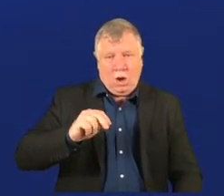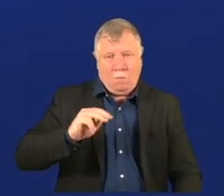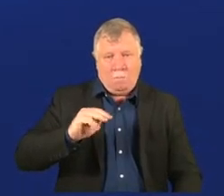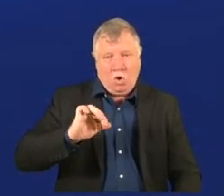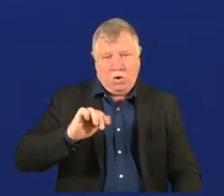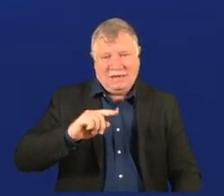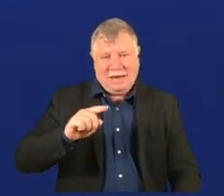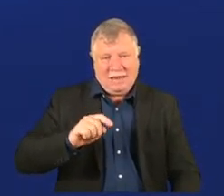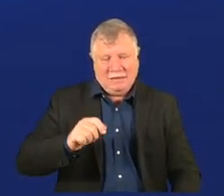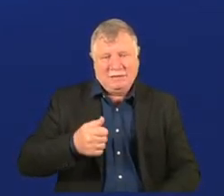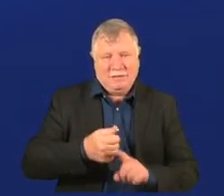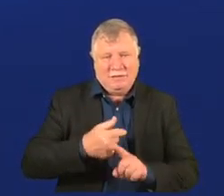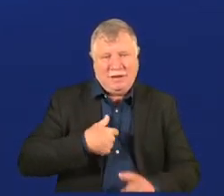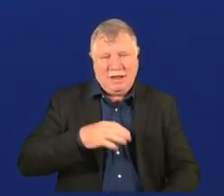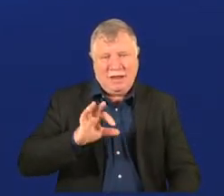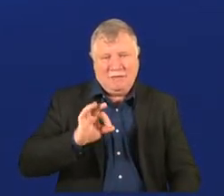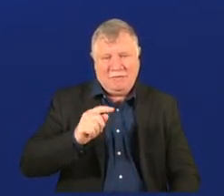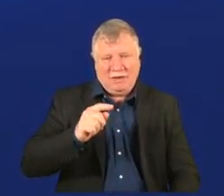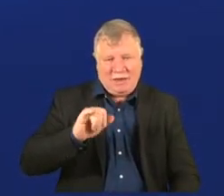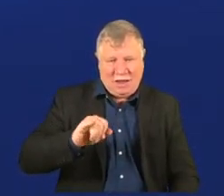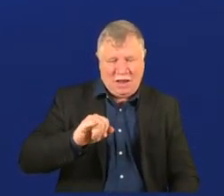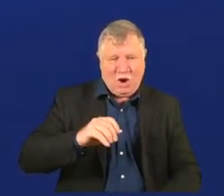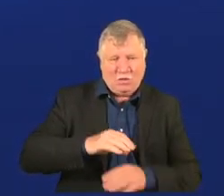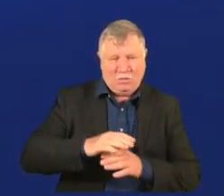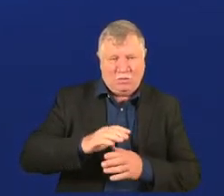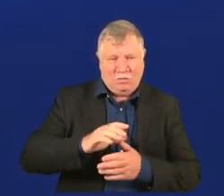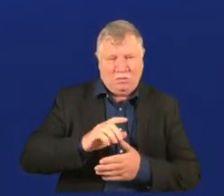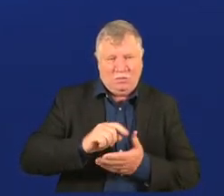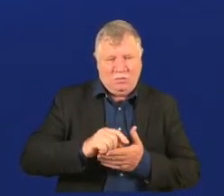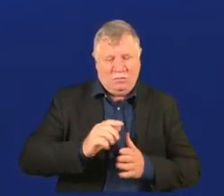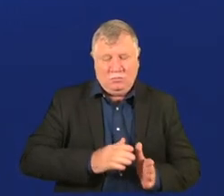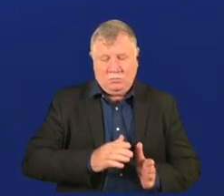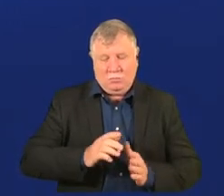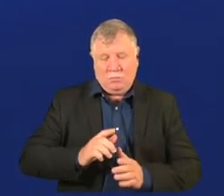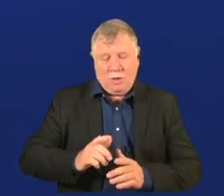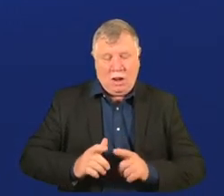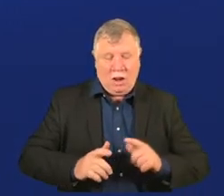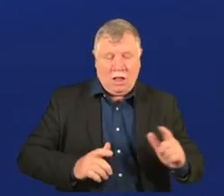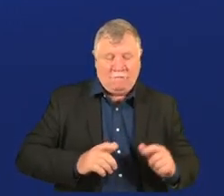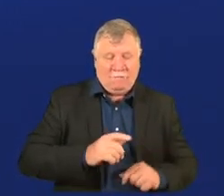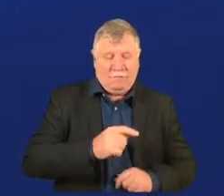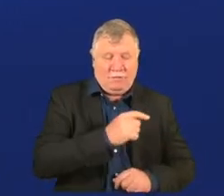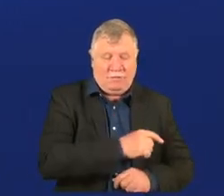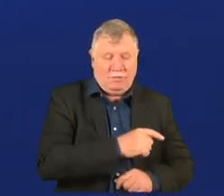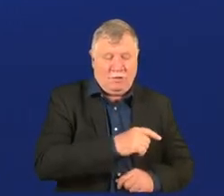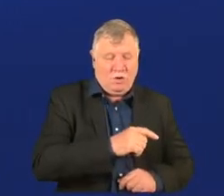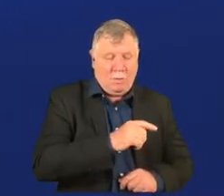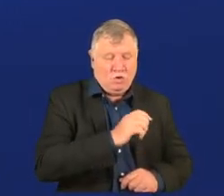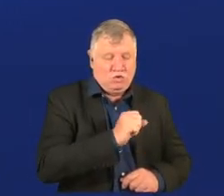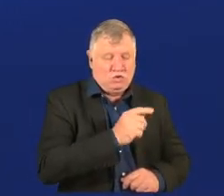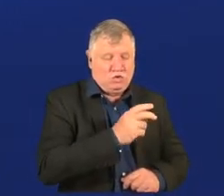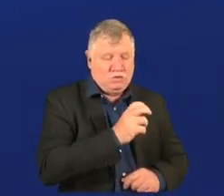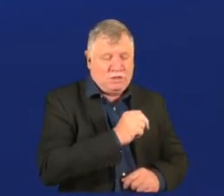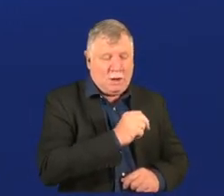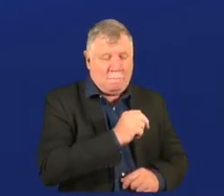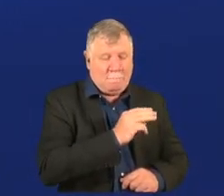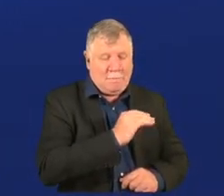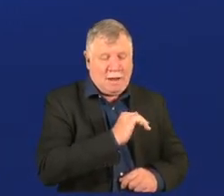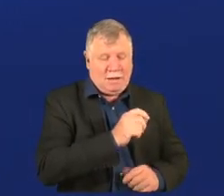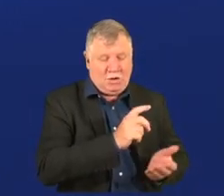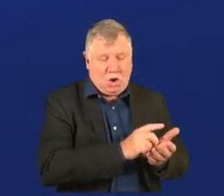Consulting. With me are, to my left, Dr. Susan Manning from FTI Center for Healthcare Economics and